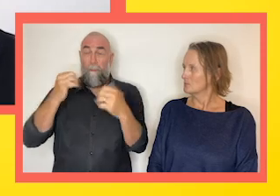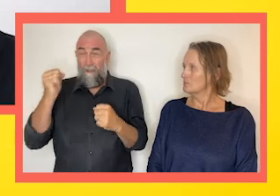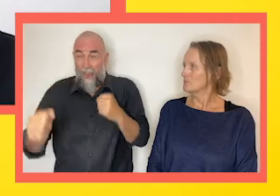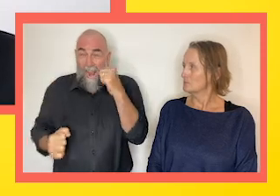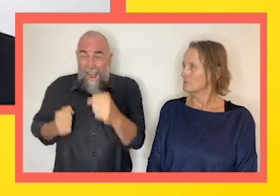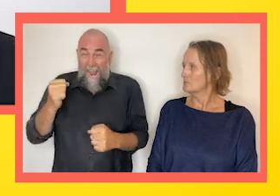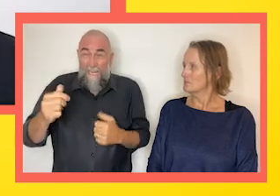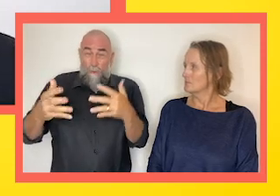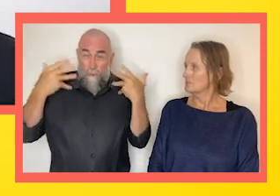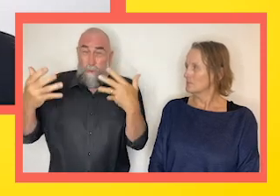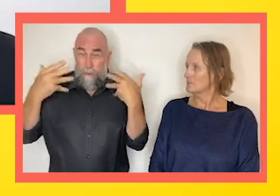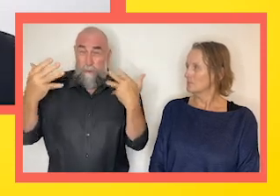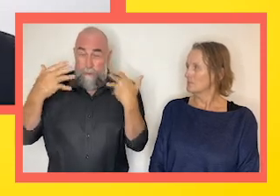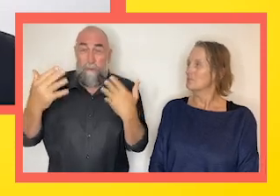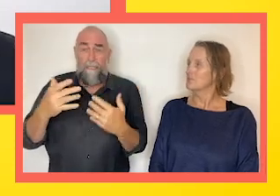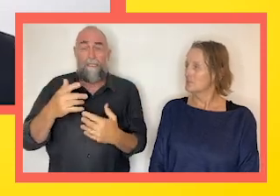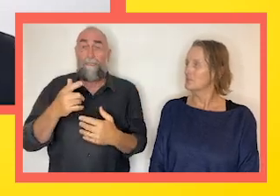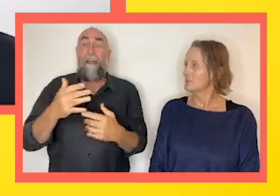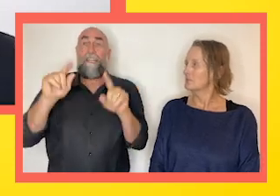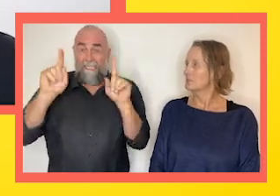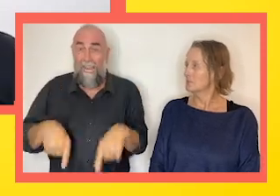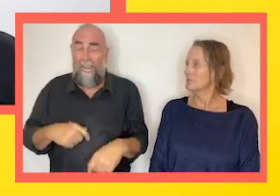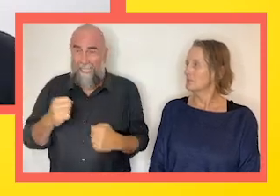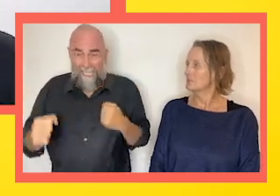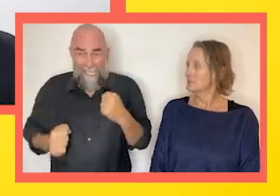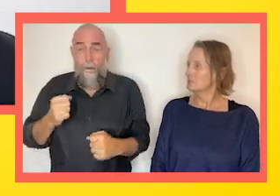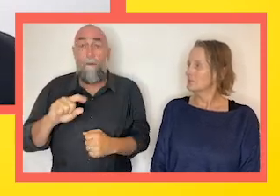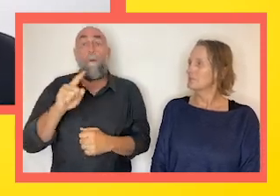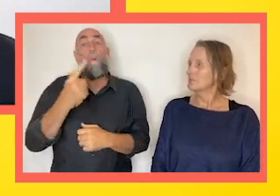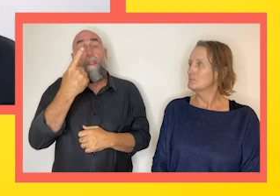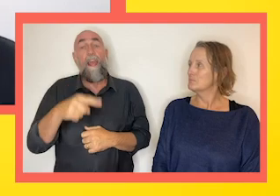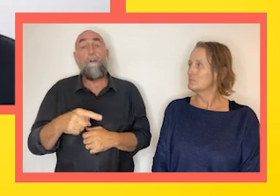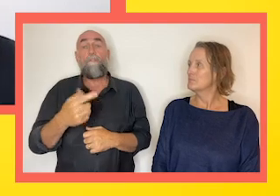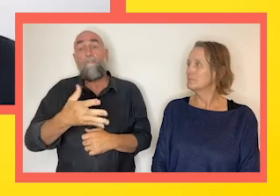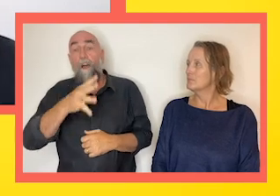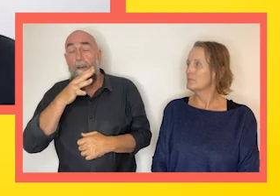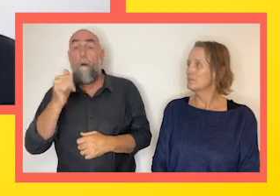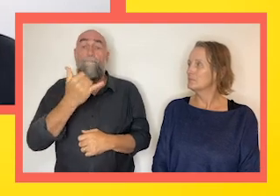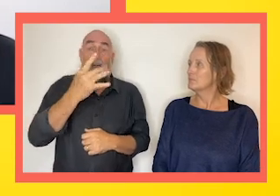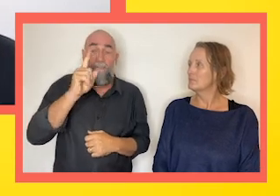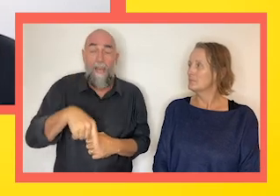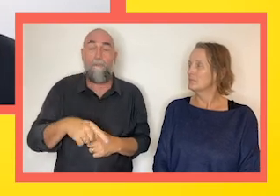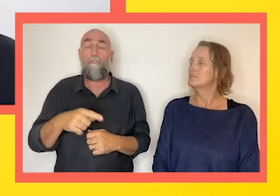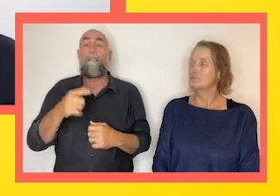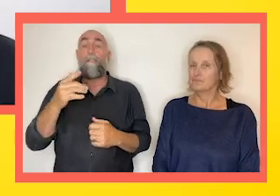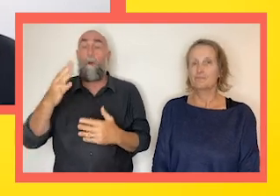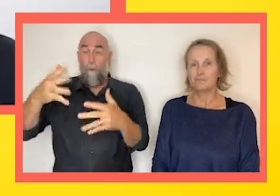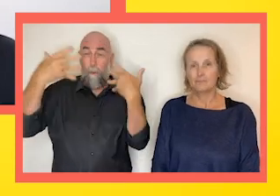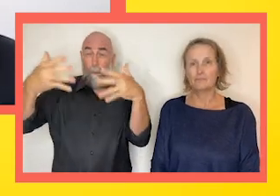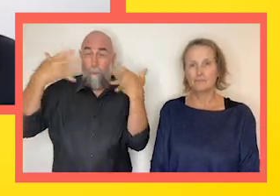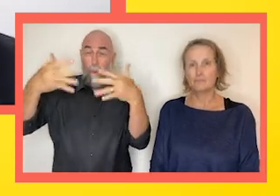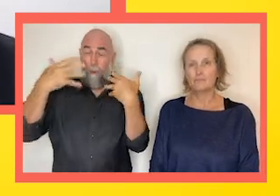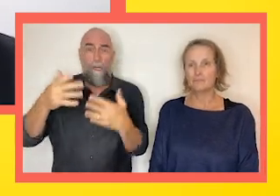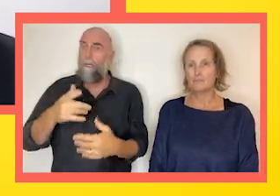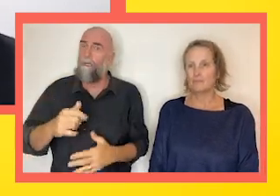pushed backwards before he even starts. Now, as a 1,500 metre, as a 5,000 metre, a headwind down the back straight